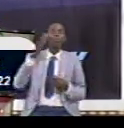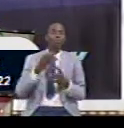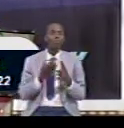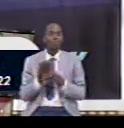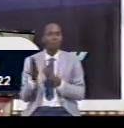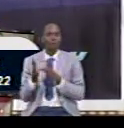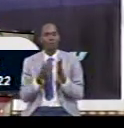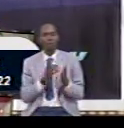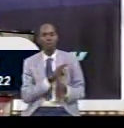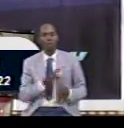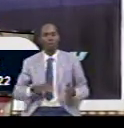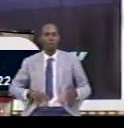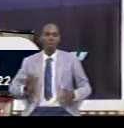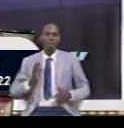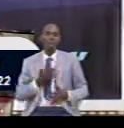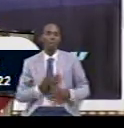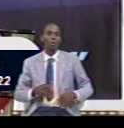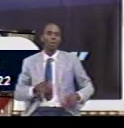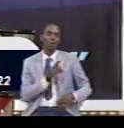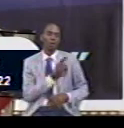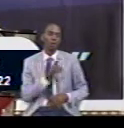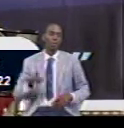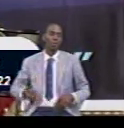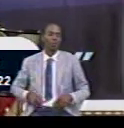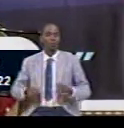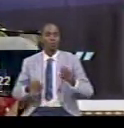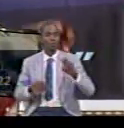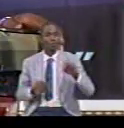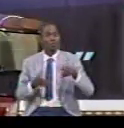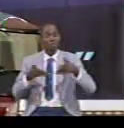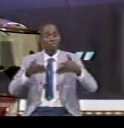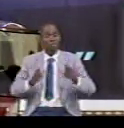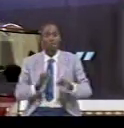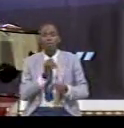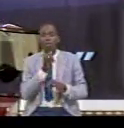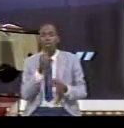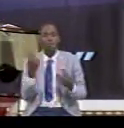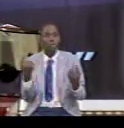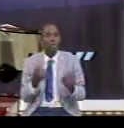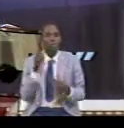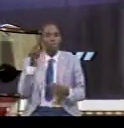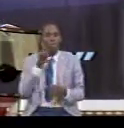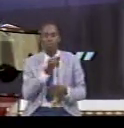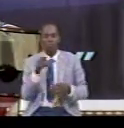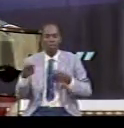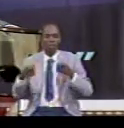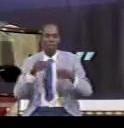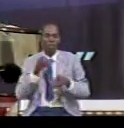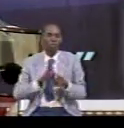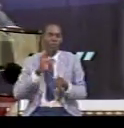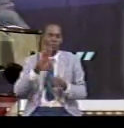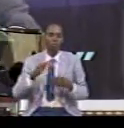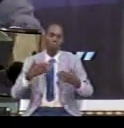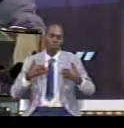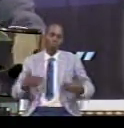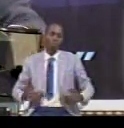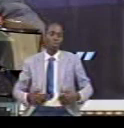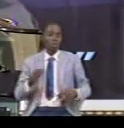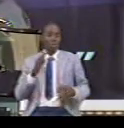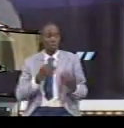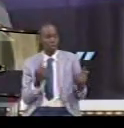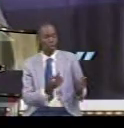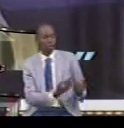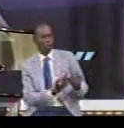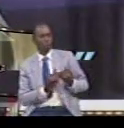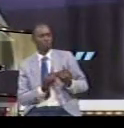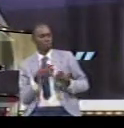Lord. It says in verse 12, let not sin therefore reign in your mortal body. If it comes, you stand